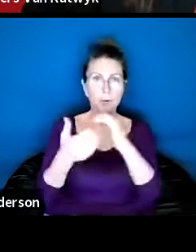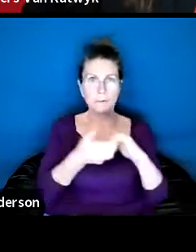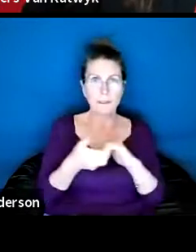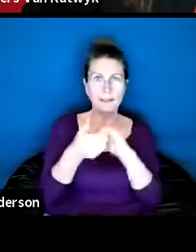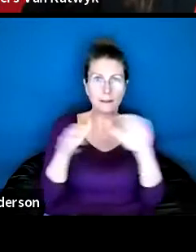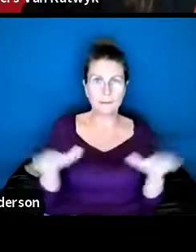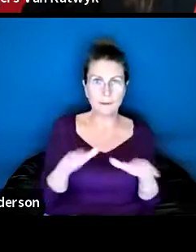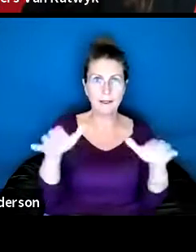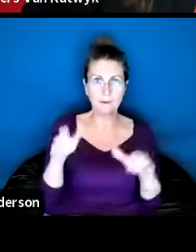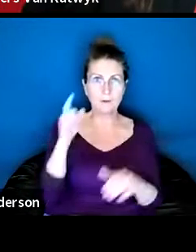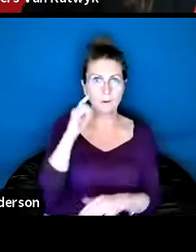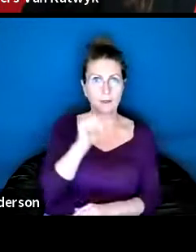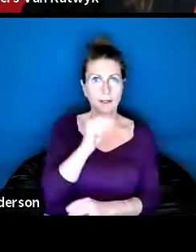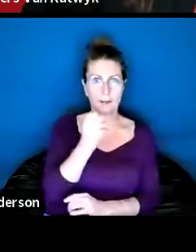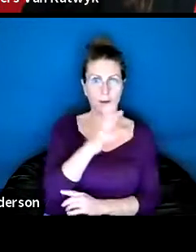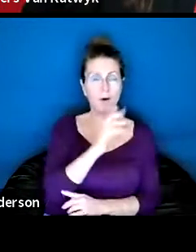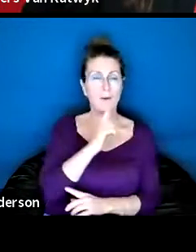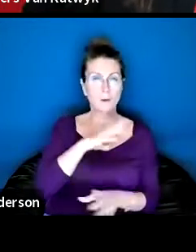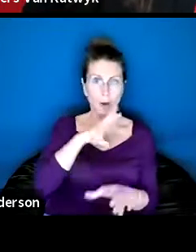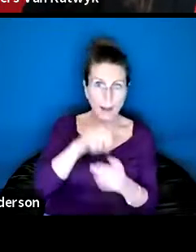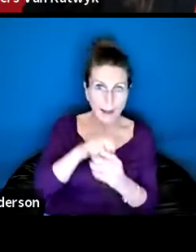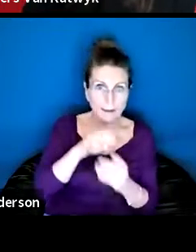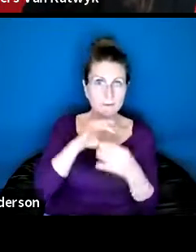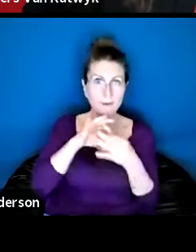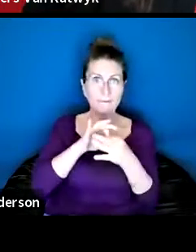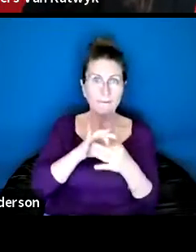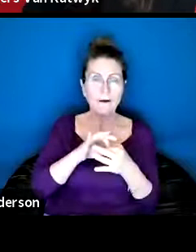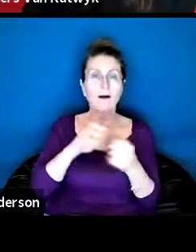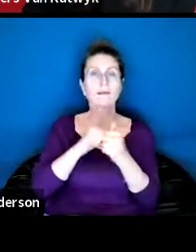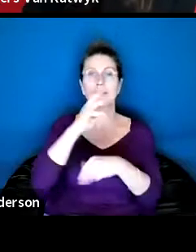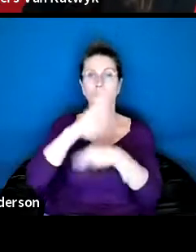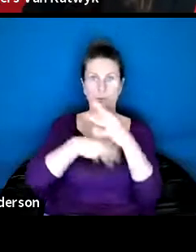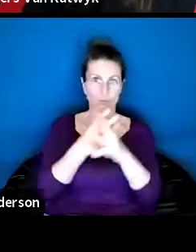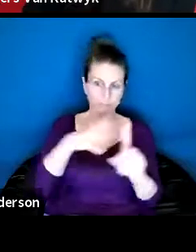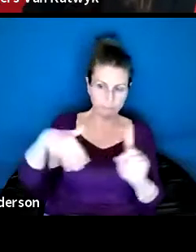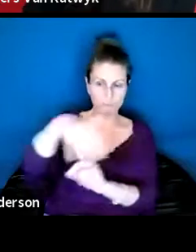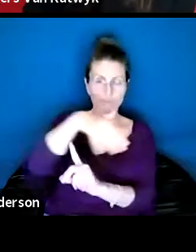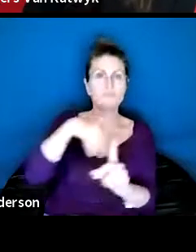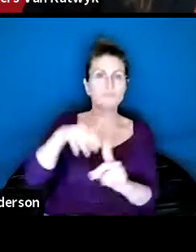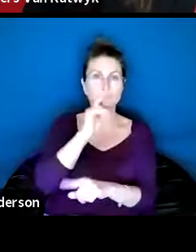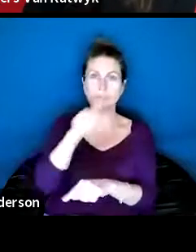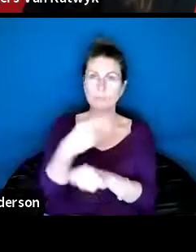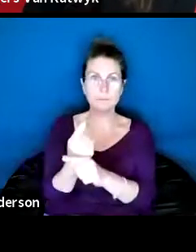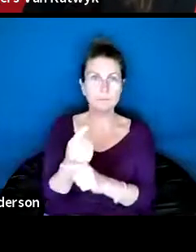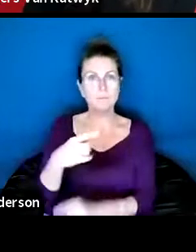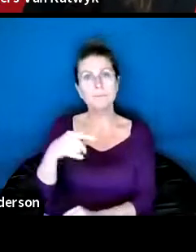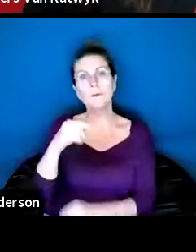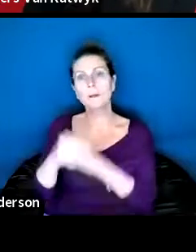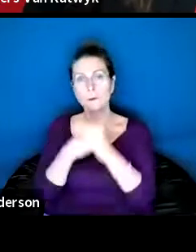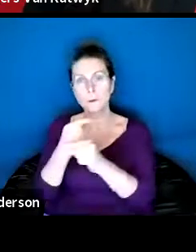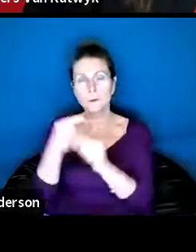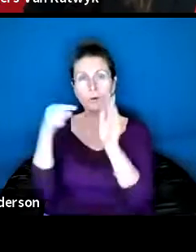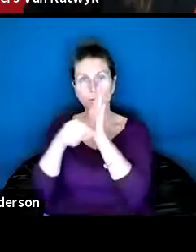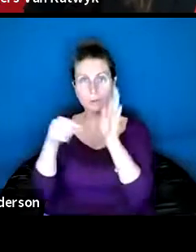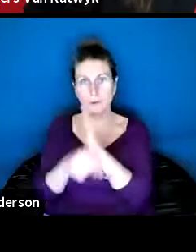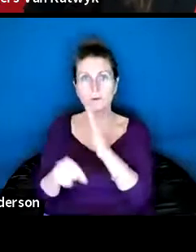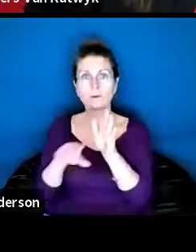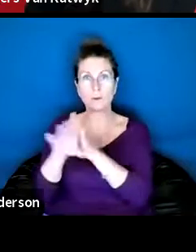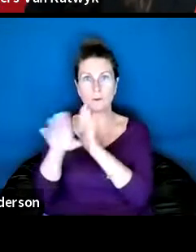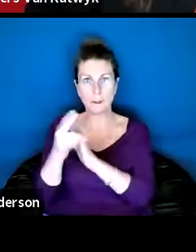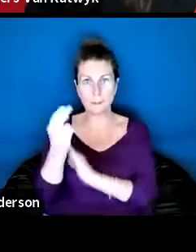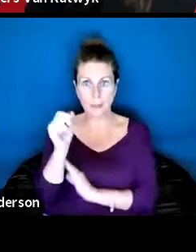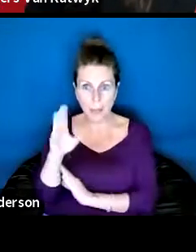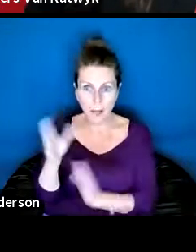and we continue to be active and engaged in multiple international fora, including the Global AMR Research and Development Hub,